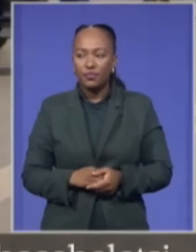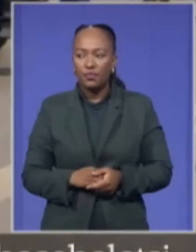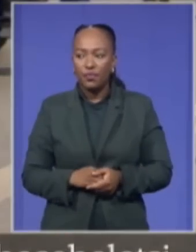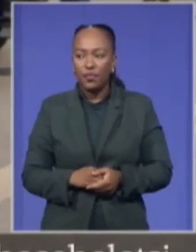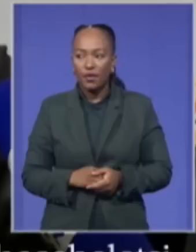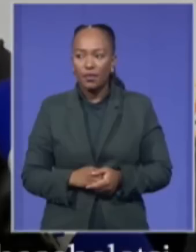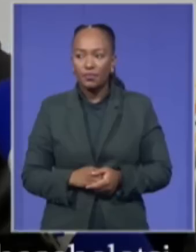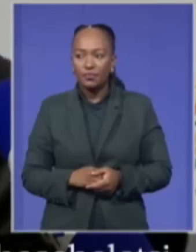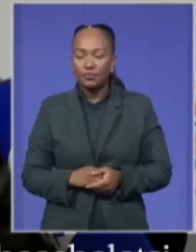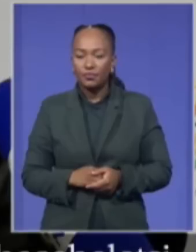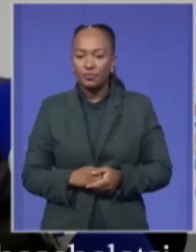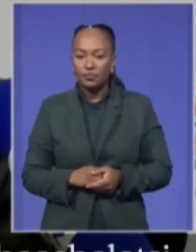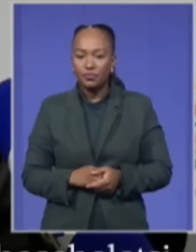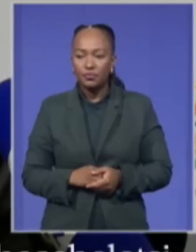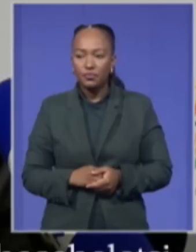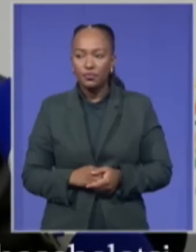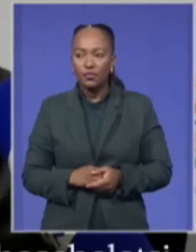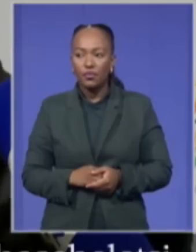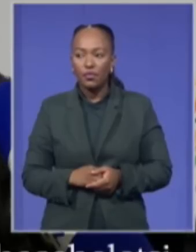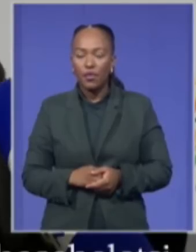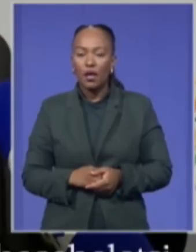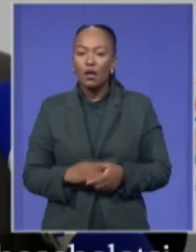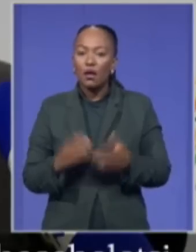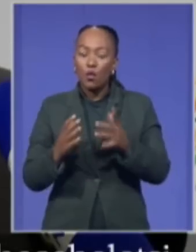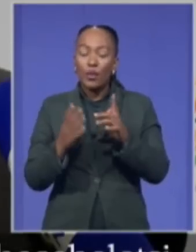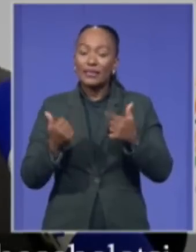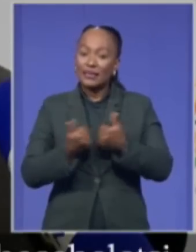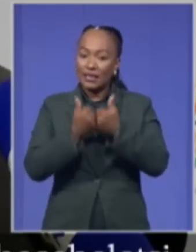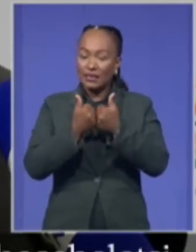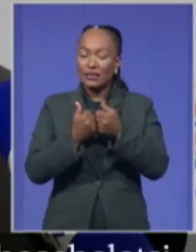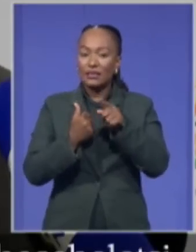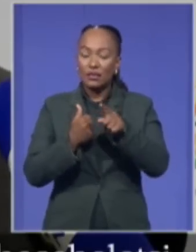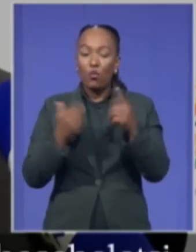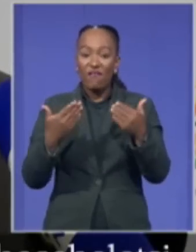We've had challenges in funding frontline services.